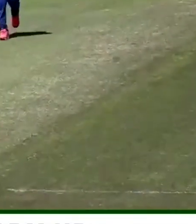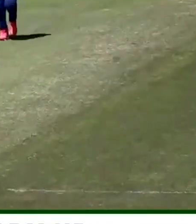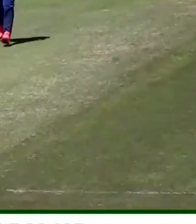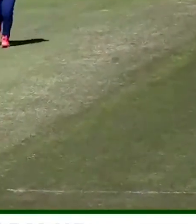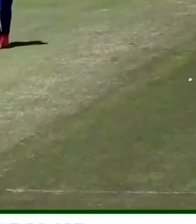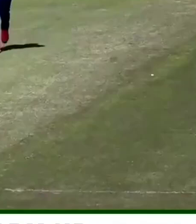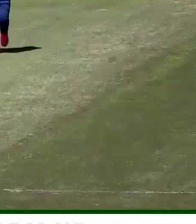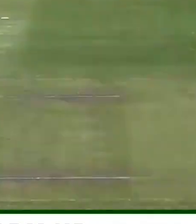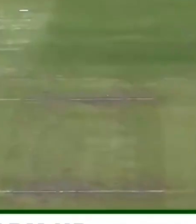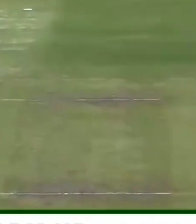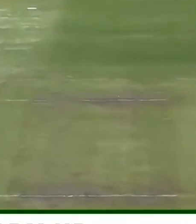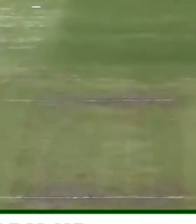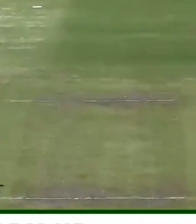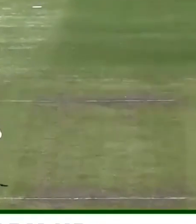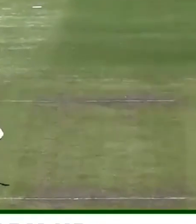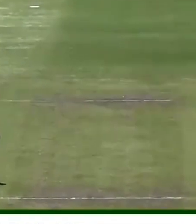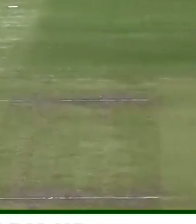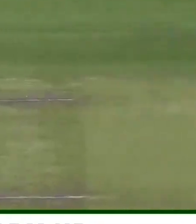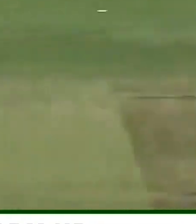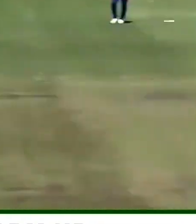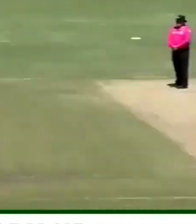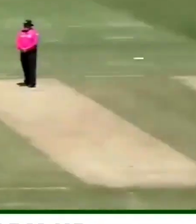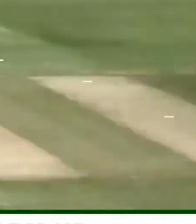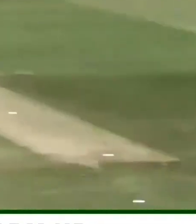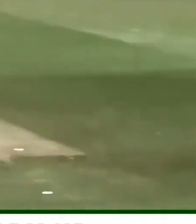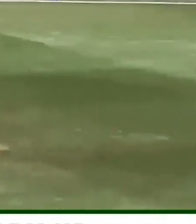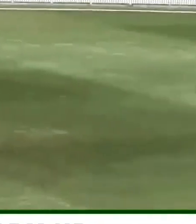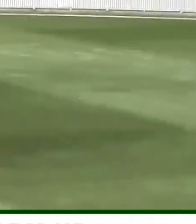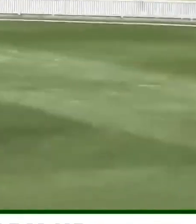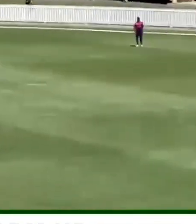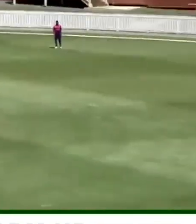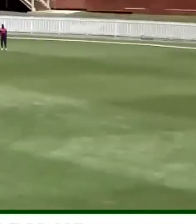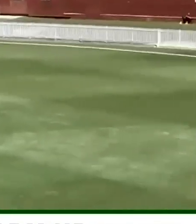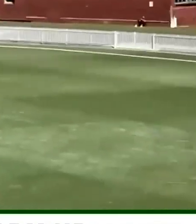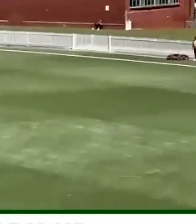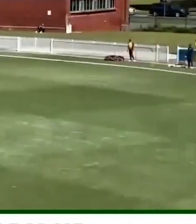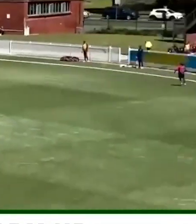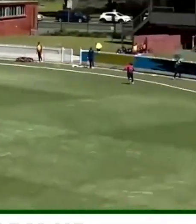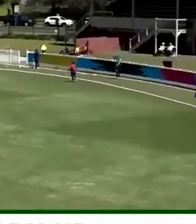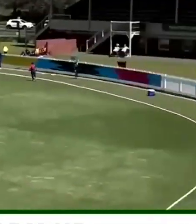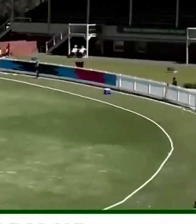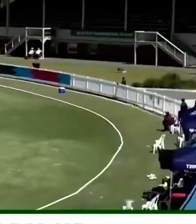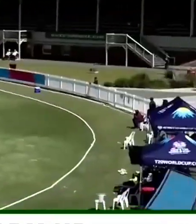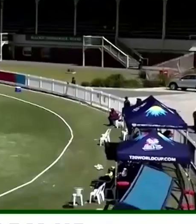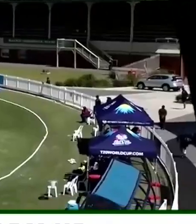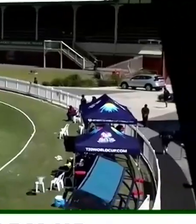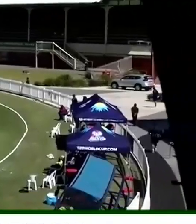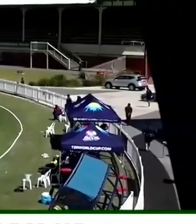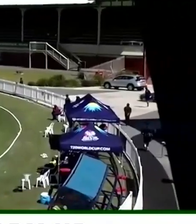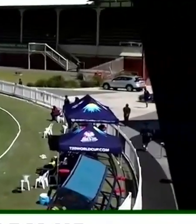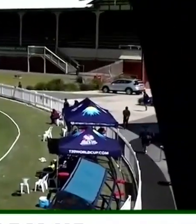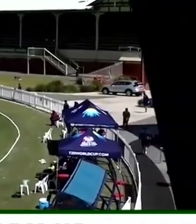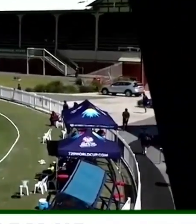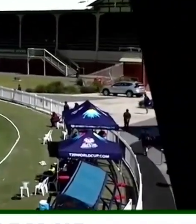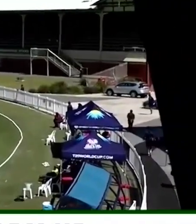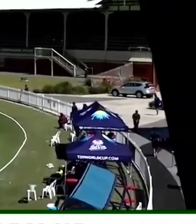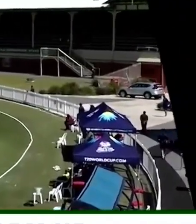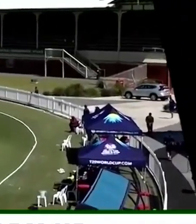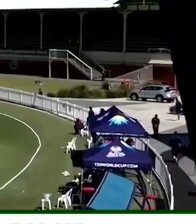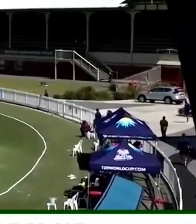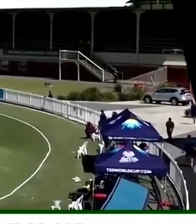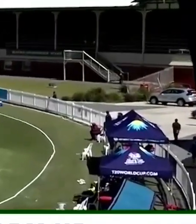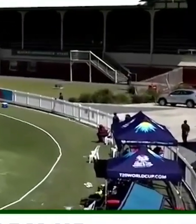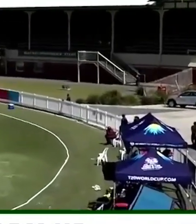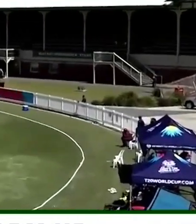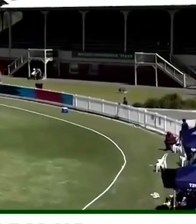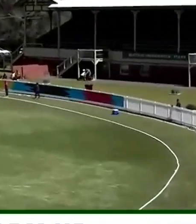What a performance. Oh, that's a massive 6. To the long side, it was a full toss,